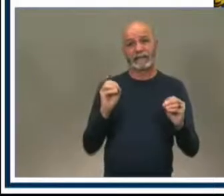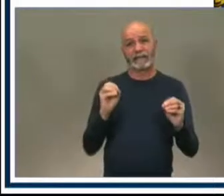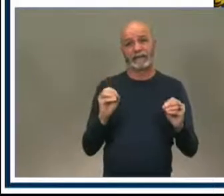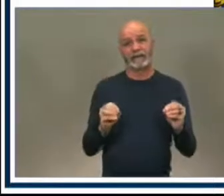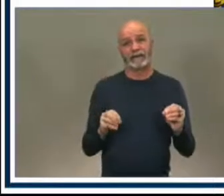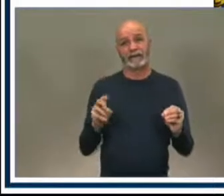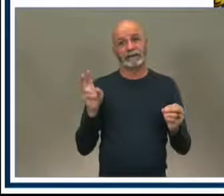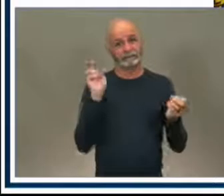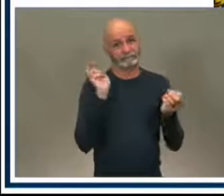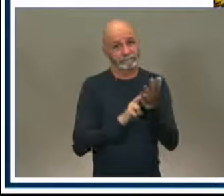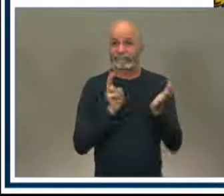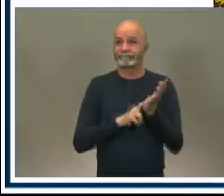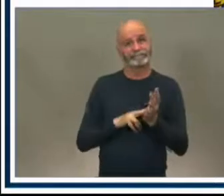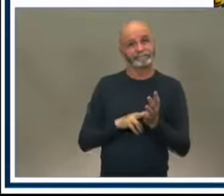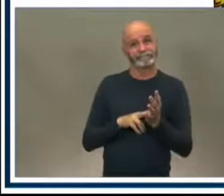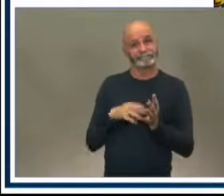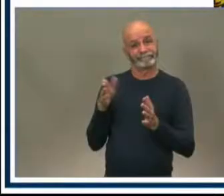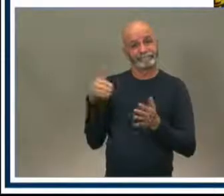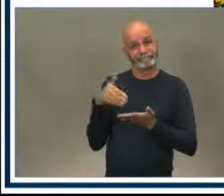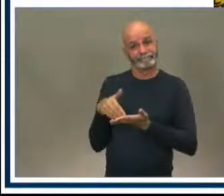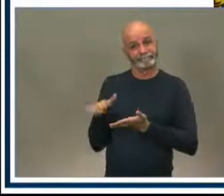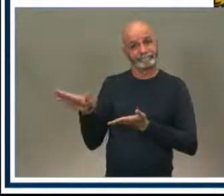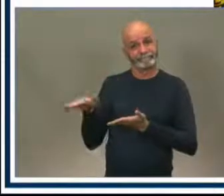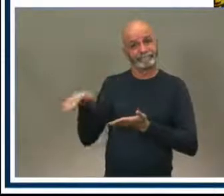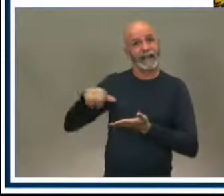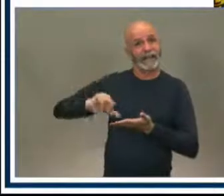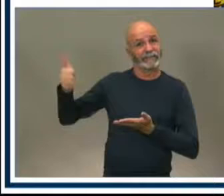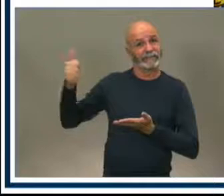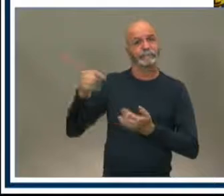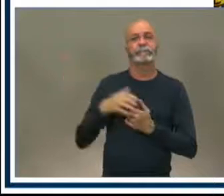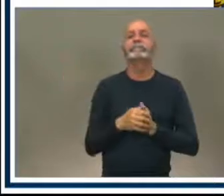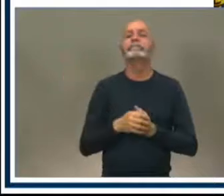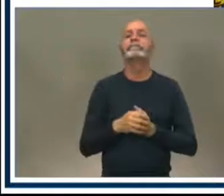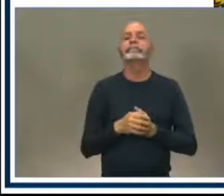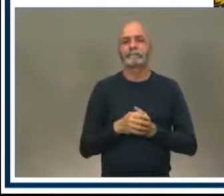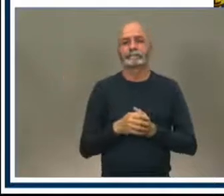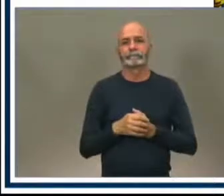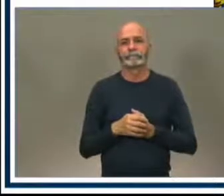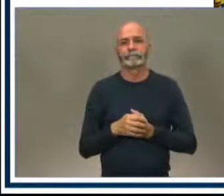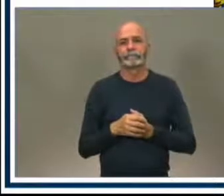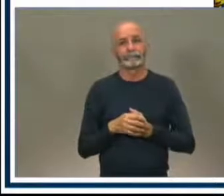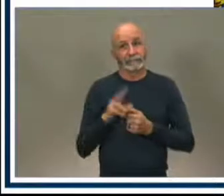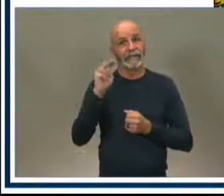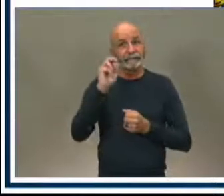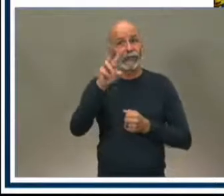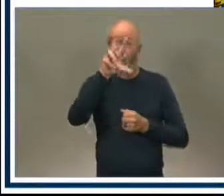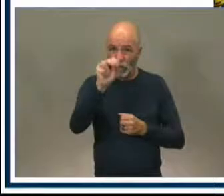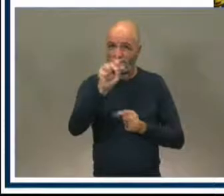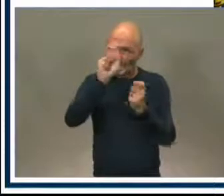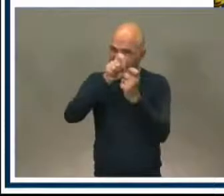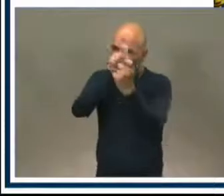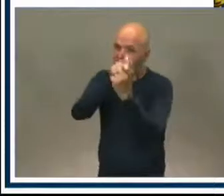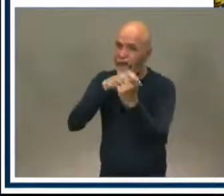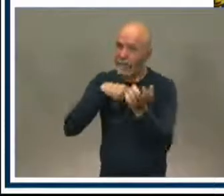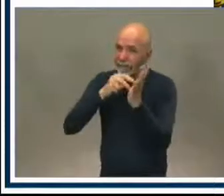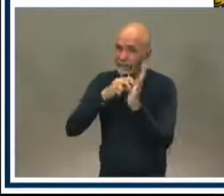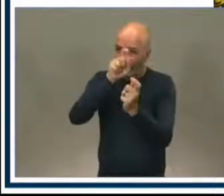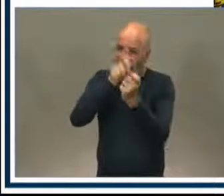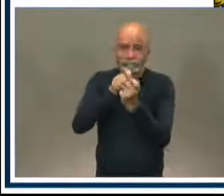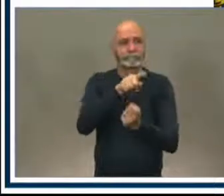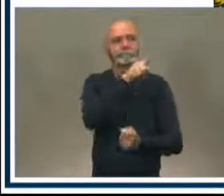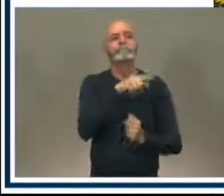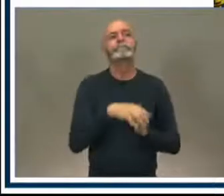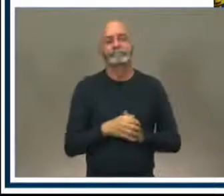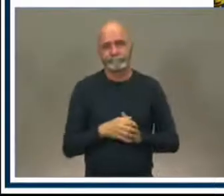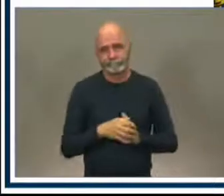Yeah, for sure. Yeah. And the 30th is a hard deadline across all sectors? Yeah. I'm going to go to the phone lines. Now. I'll take a